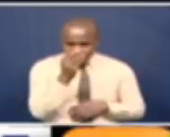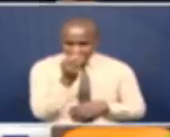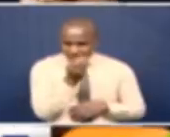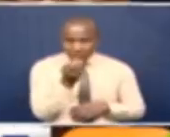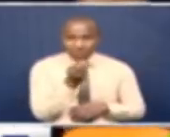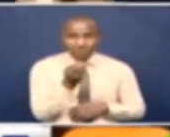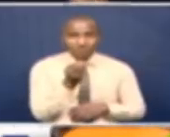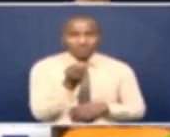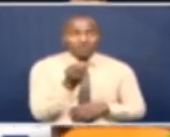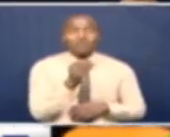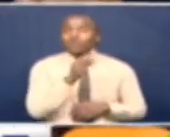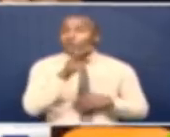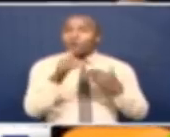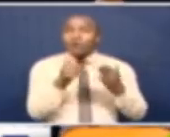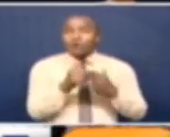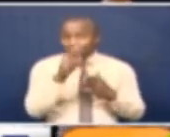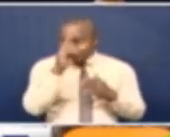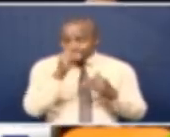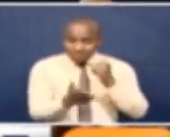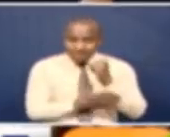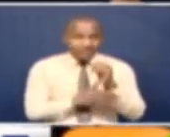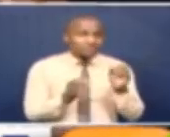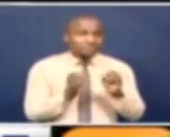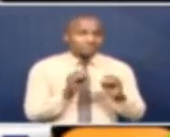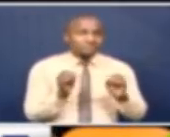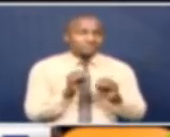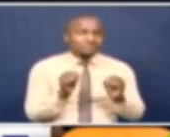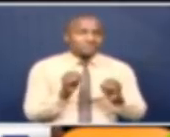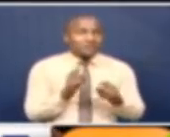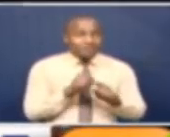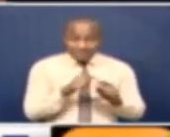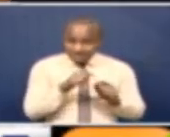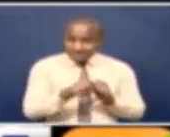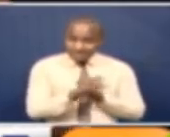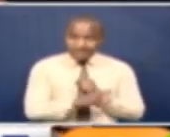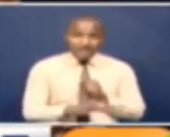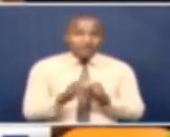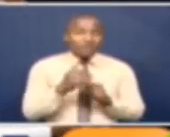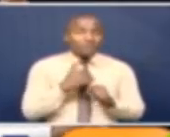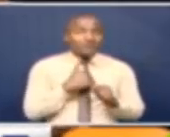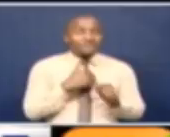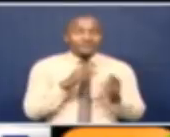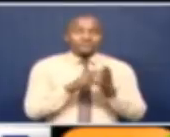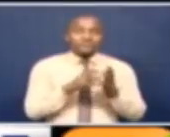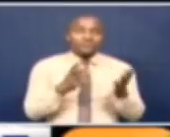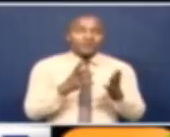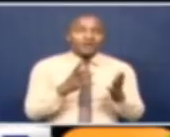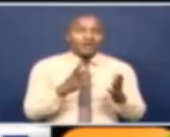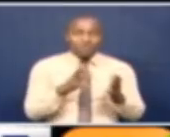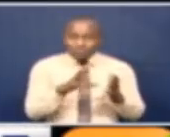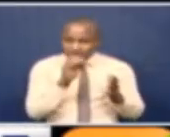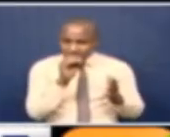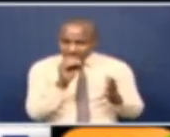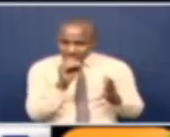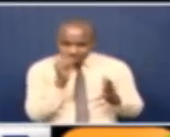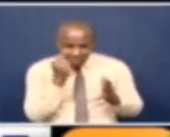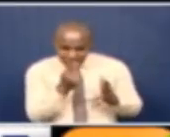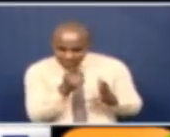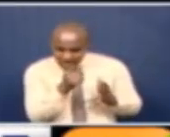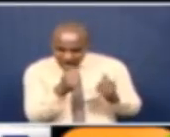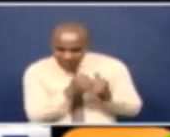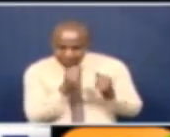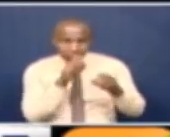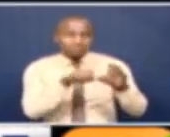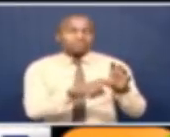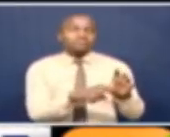because not all police officers are bad, but in this country, we have a situation whereby we take advantage of a situation.